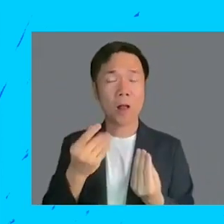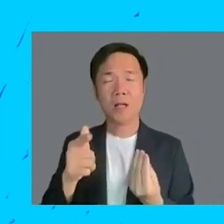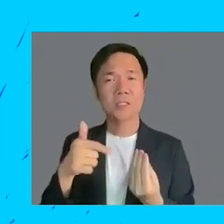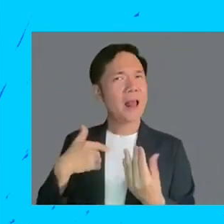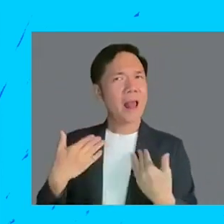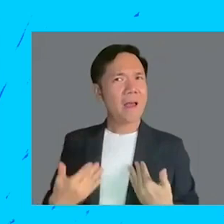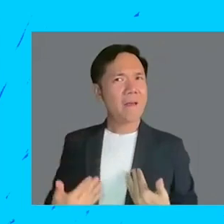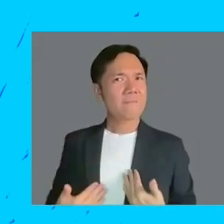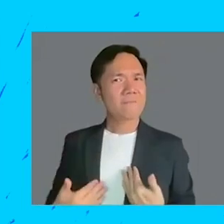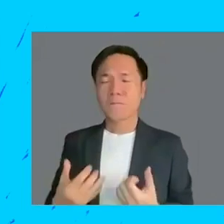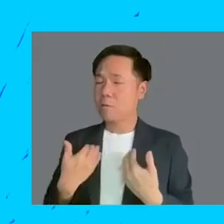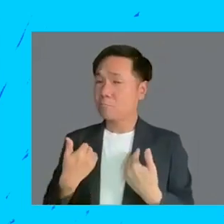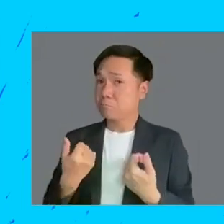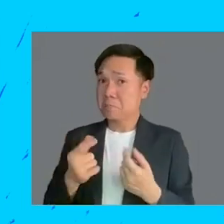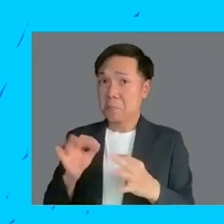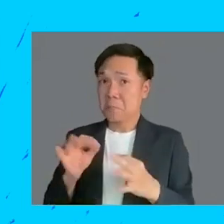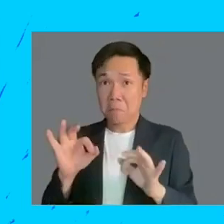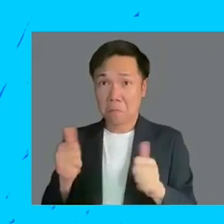Africa.